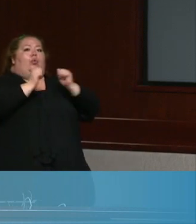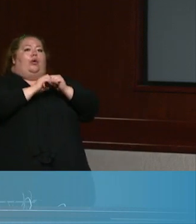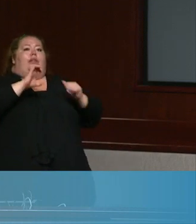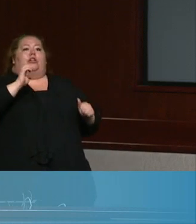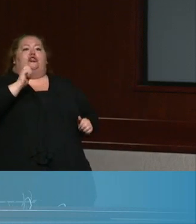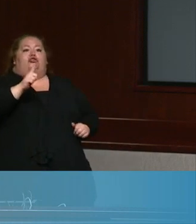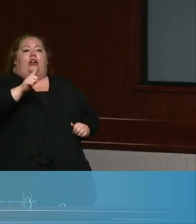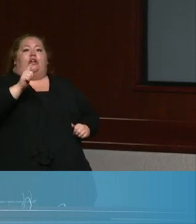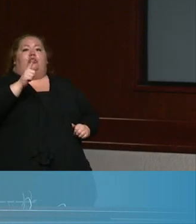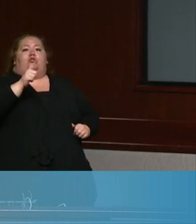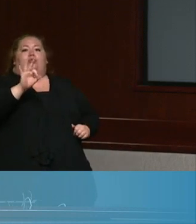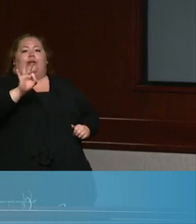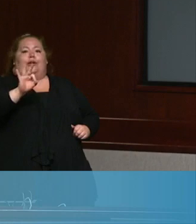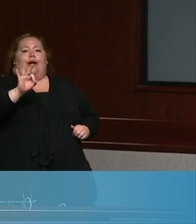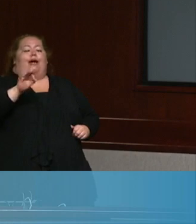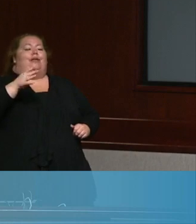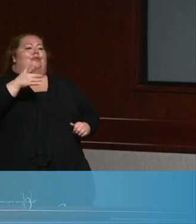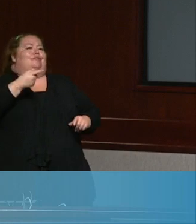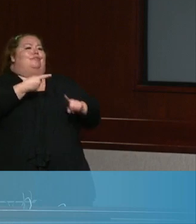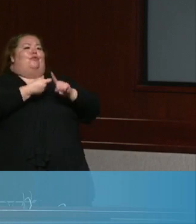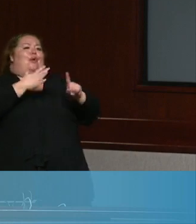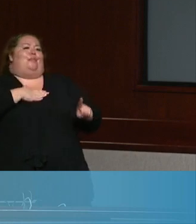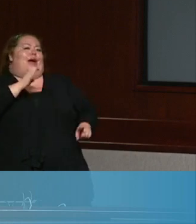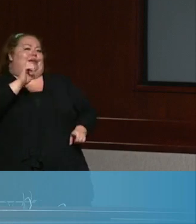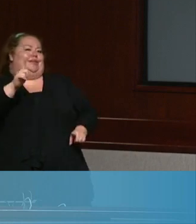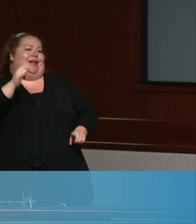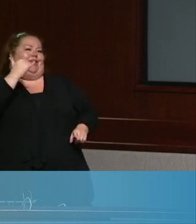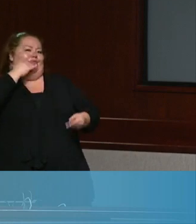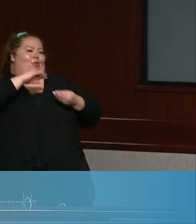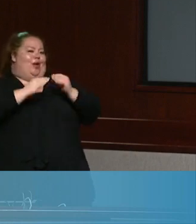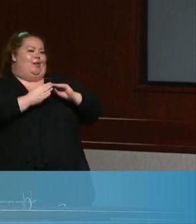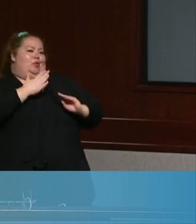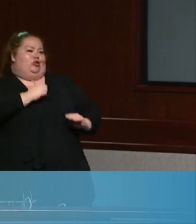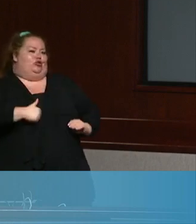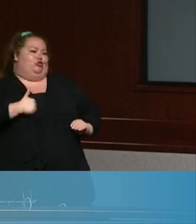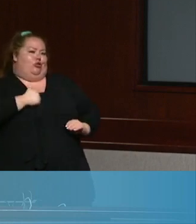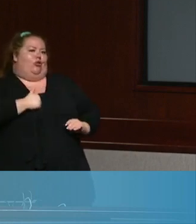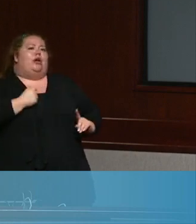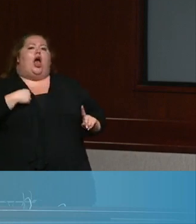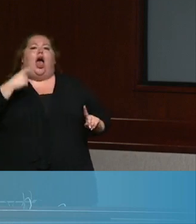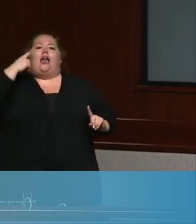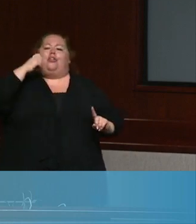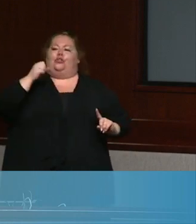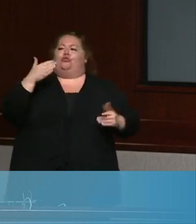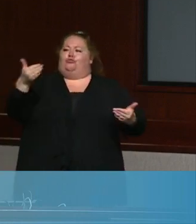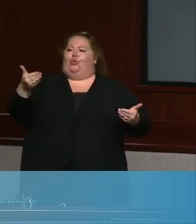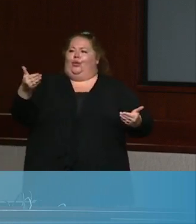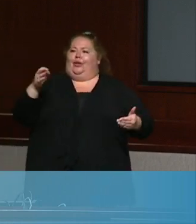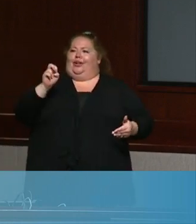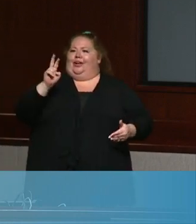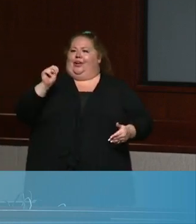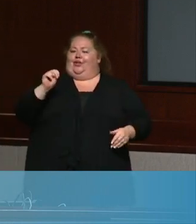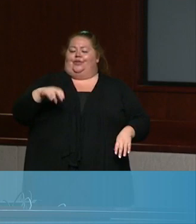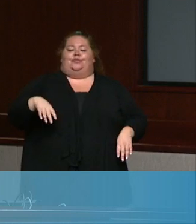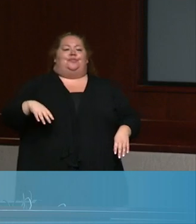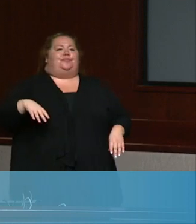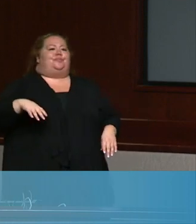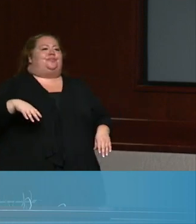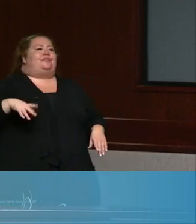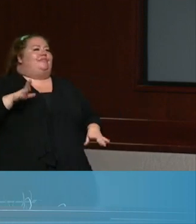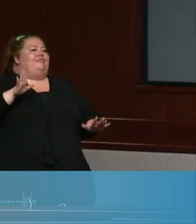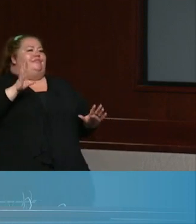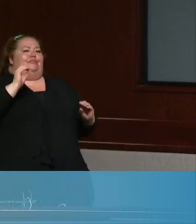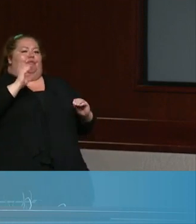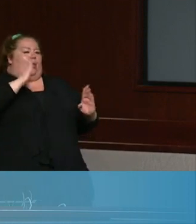Sorry, I'm calling on my cell, so That's okay. I didn't recognize the I number. figured it was either you or 23. So go ahead, Erin. I'm sorry. No worries.